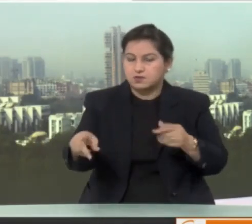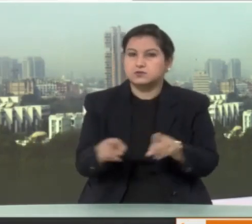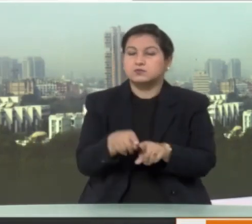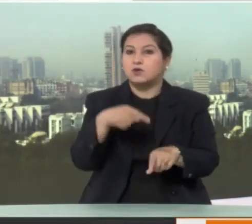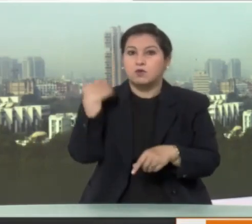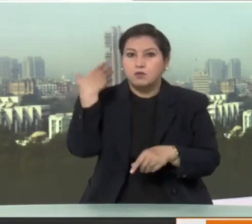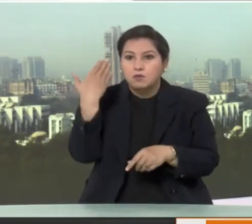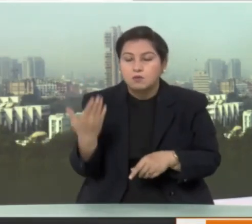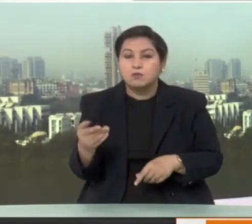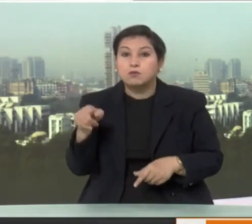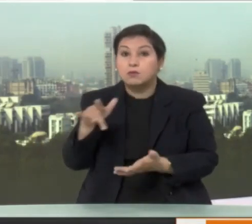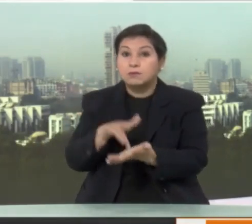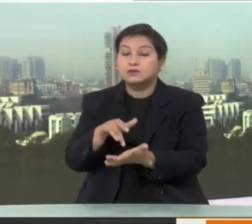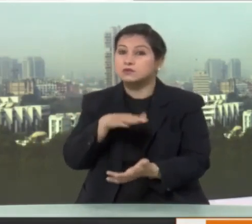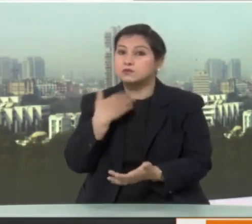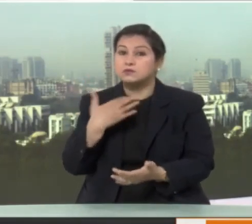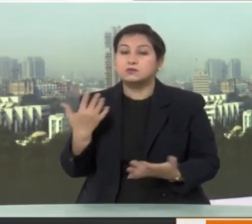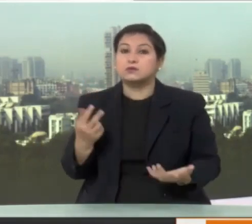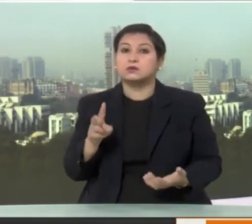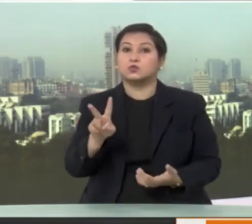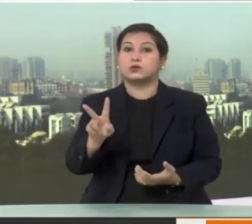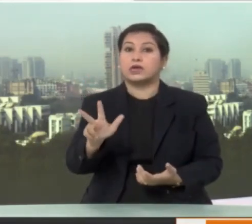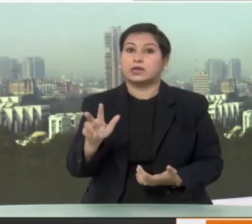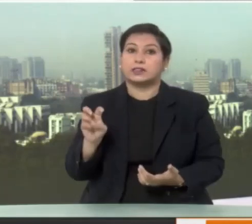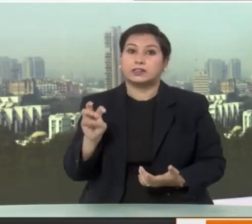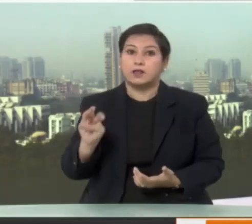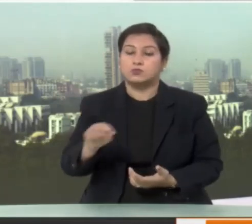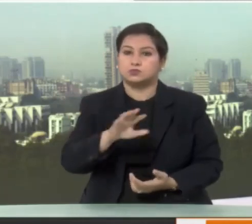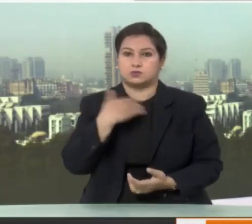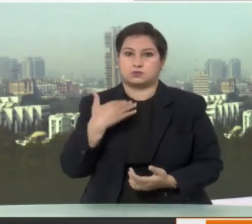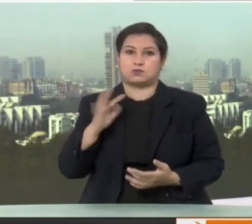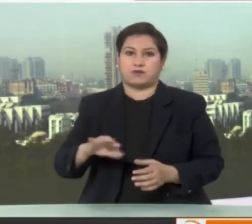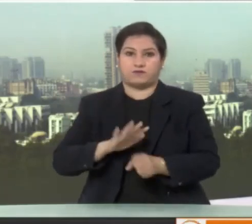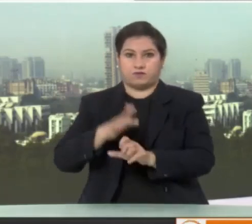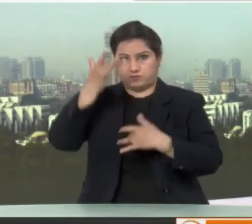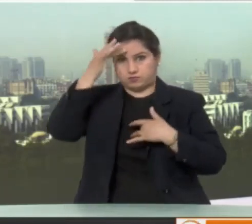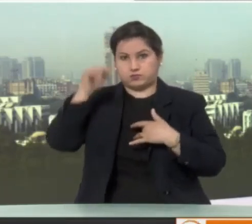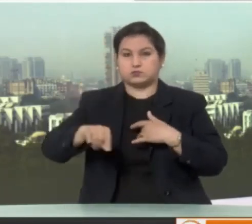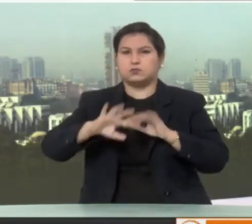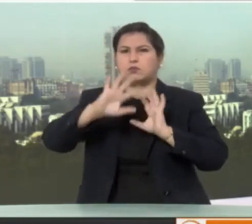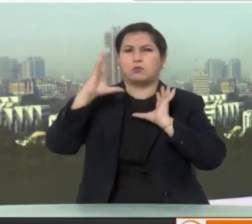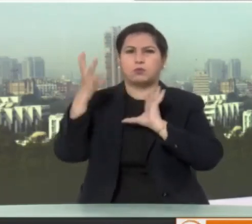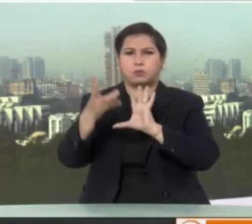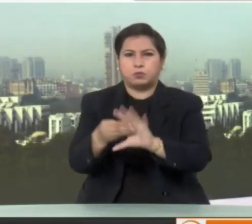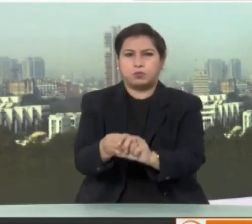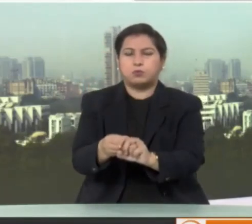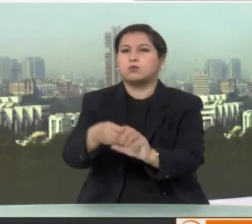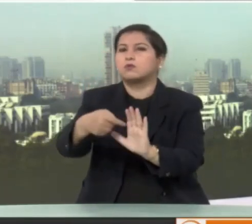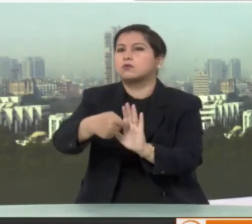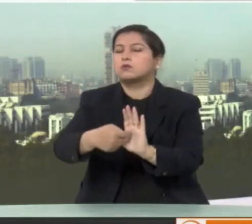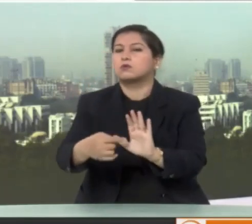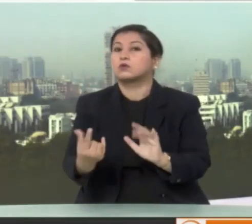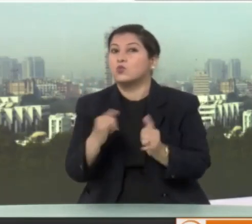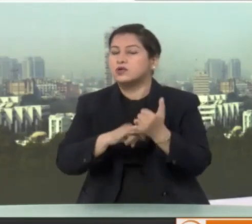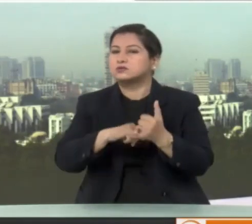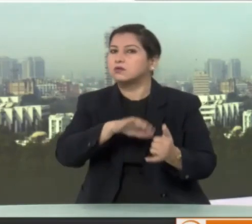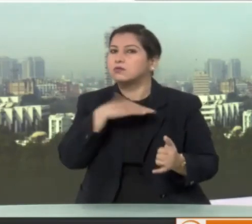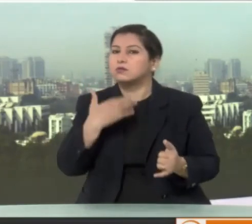over 28,730 deaths from COVID-19, while the cumulative death toll of US is more